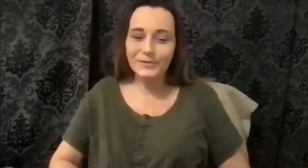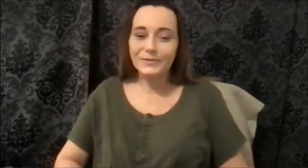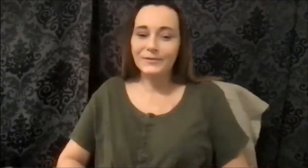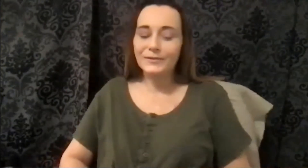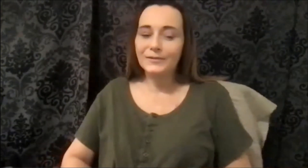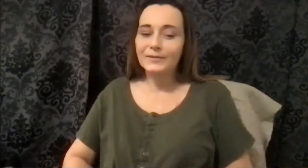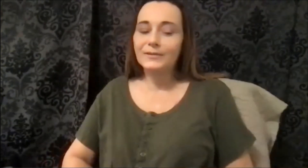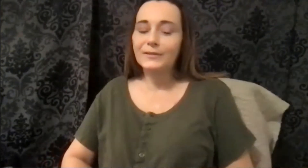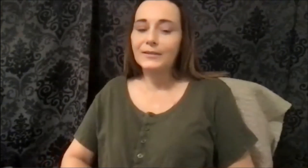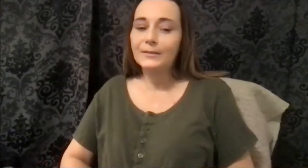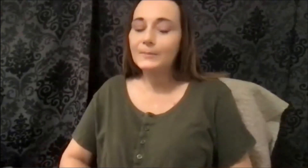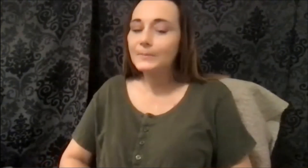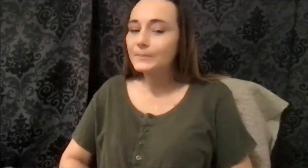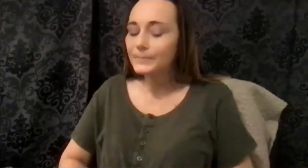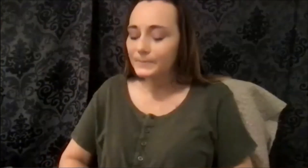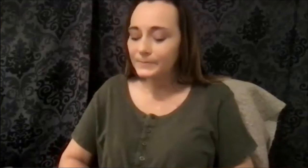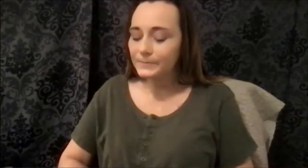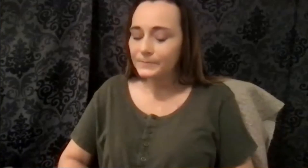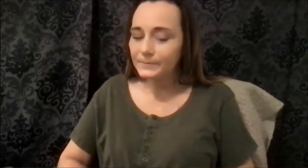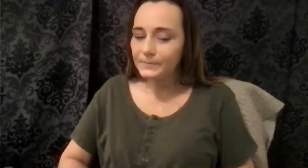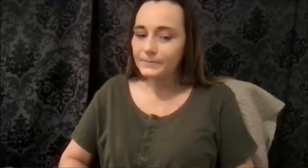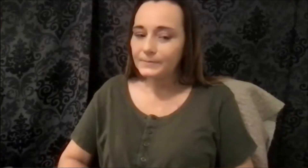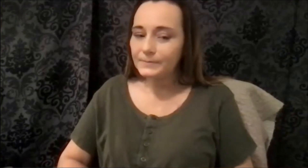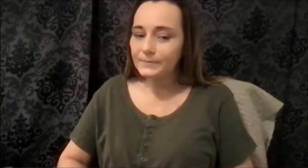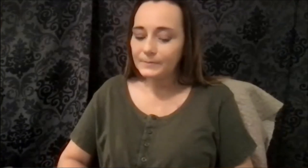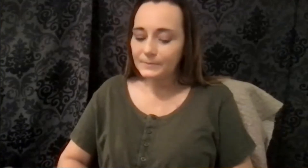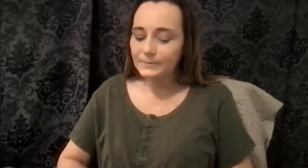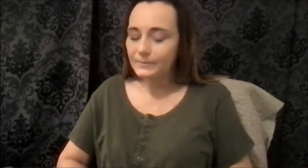villain. So